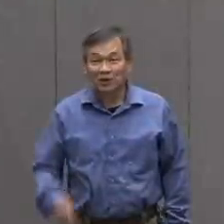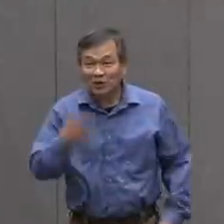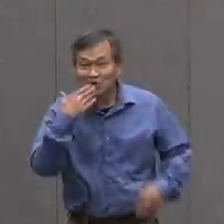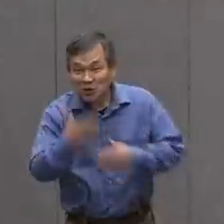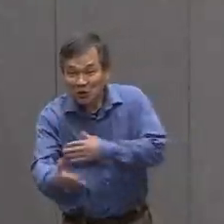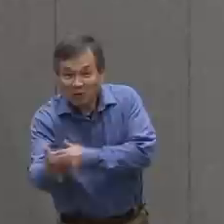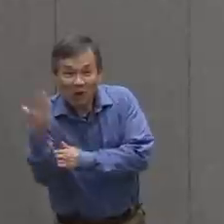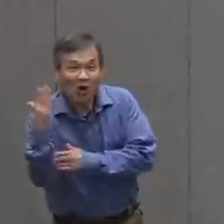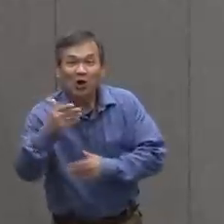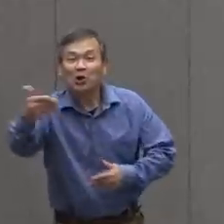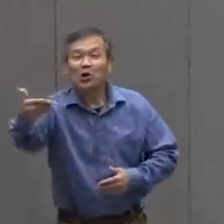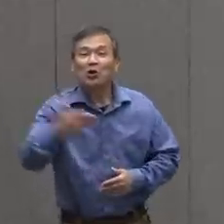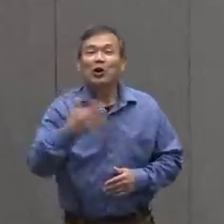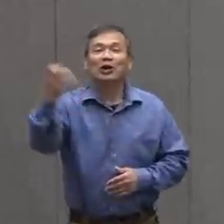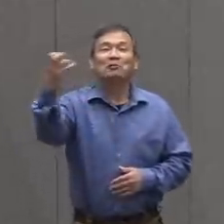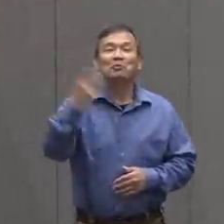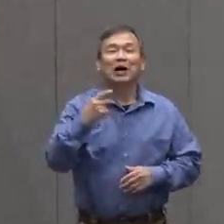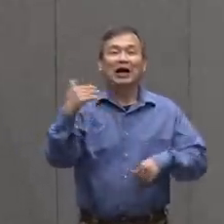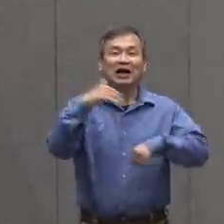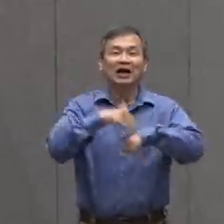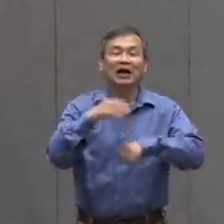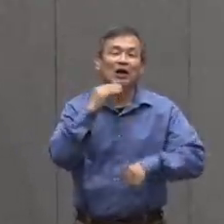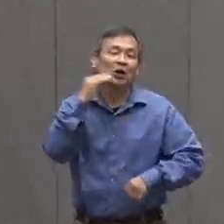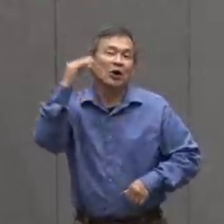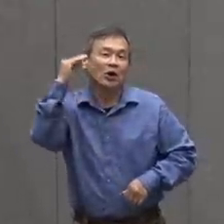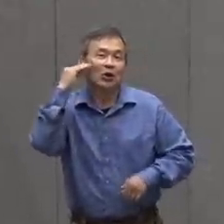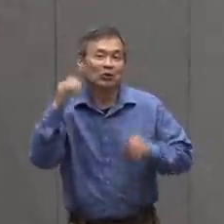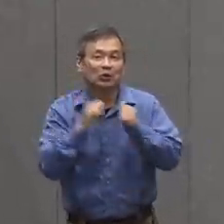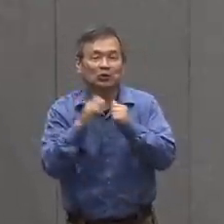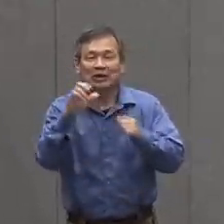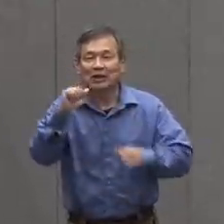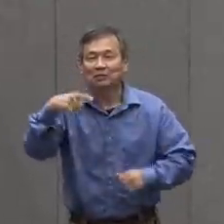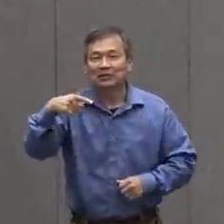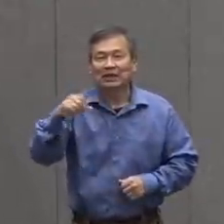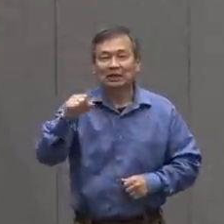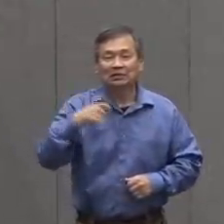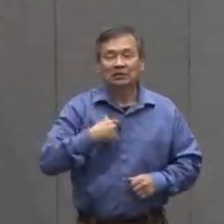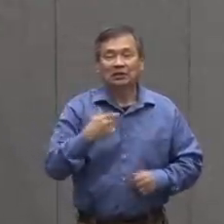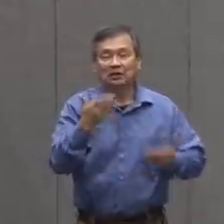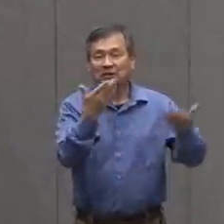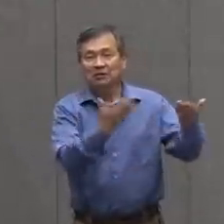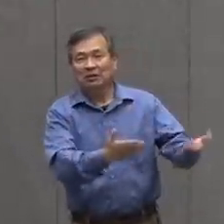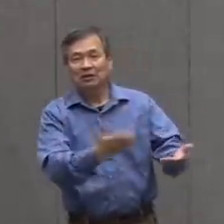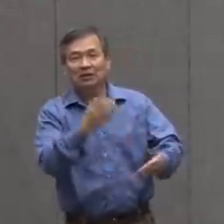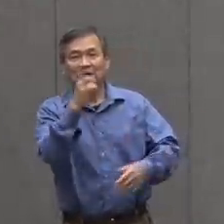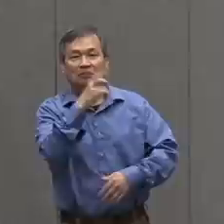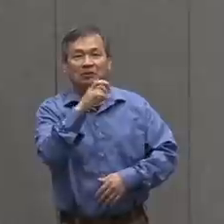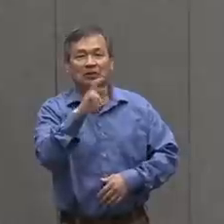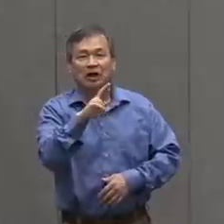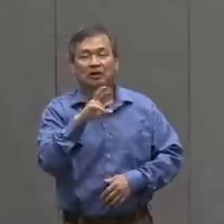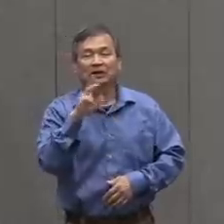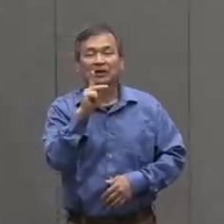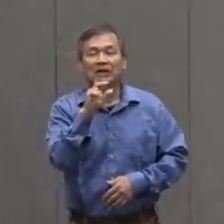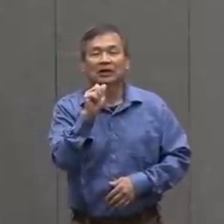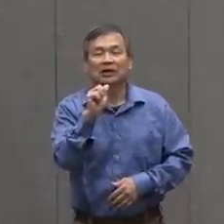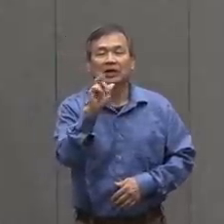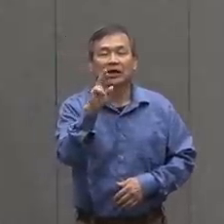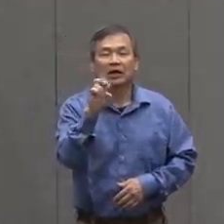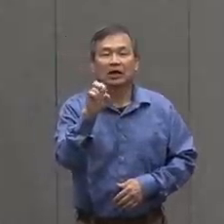Good morning and welcome to At Home with APS. I'm Dr. Karen Webb, Senior Director of Secondary